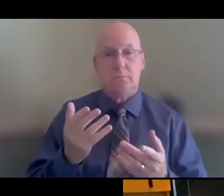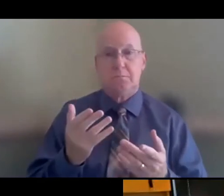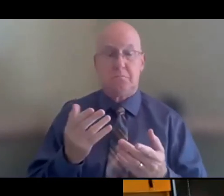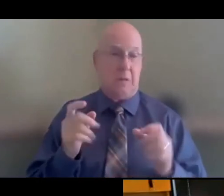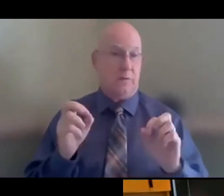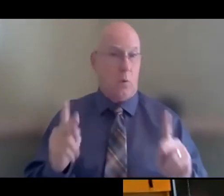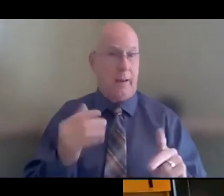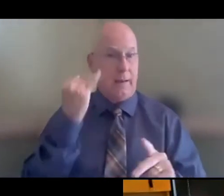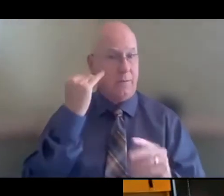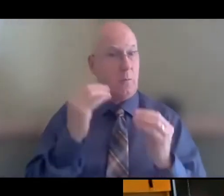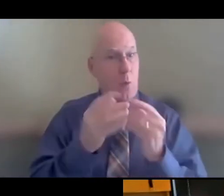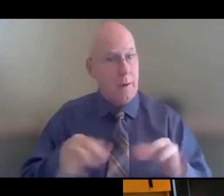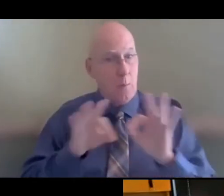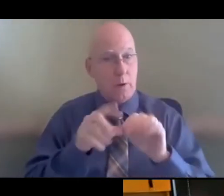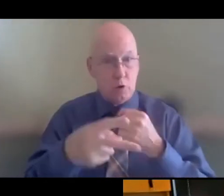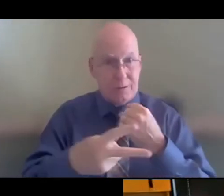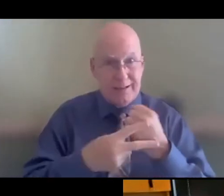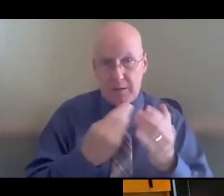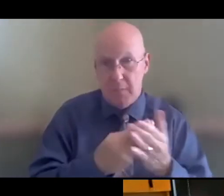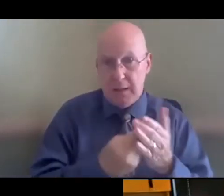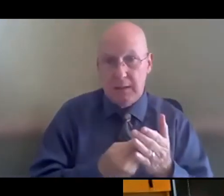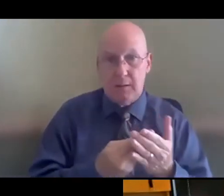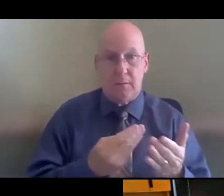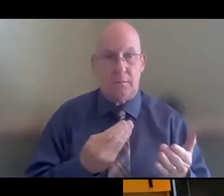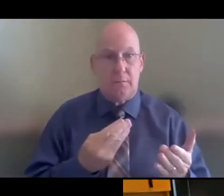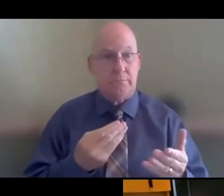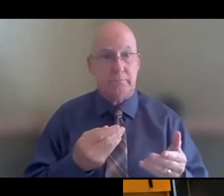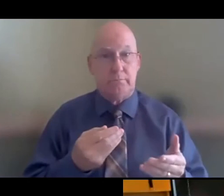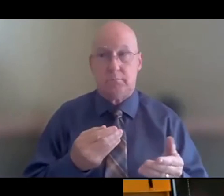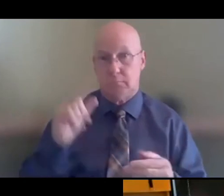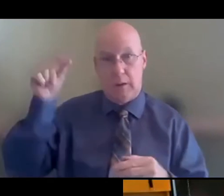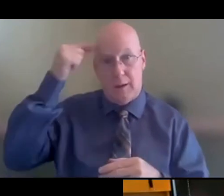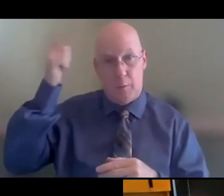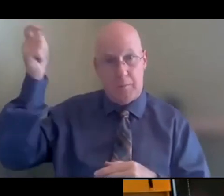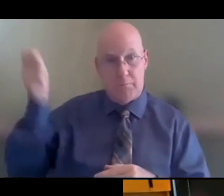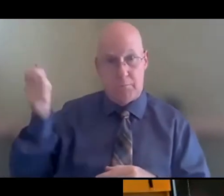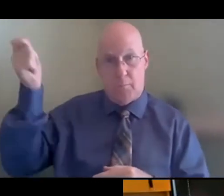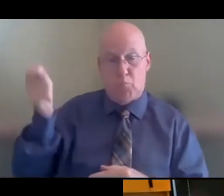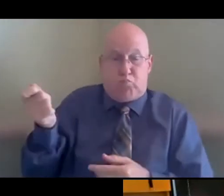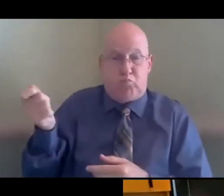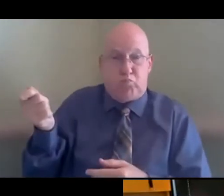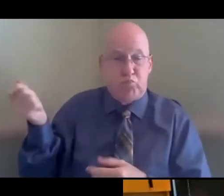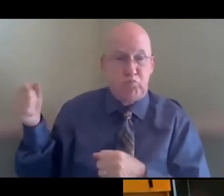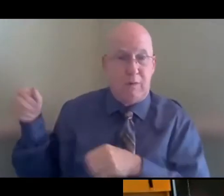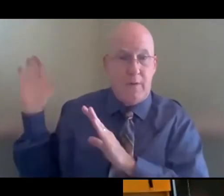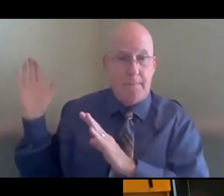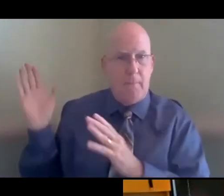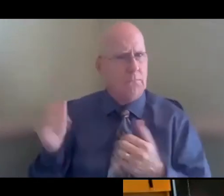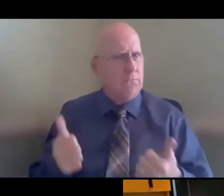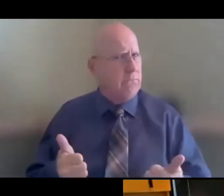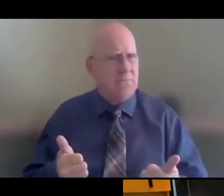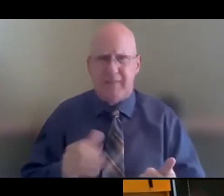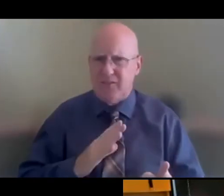if it's more important that you're saving the money to let it reduce the government benefits. That's just a choice that you're really personally as a